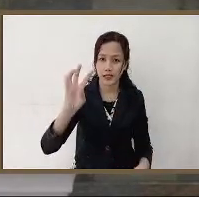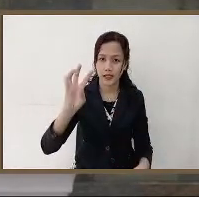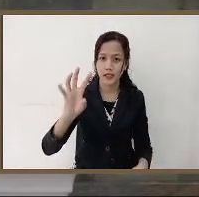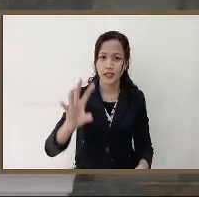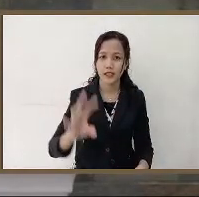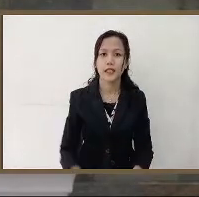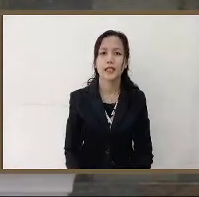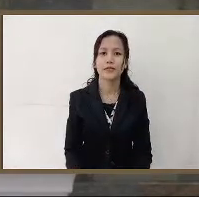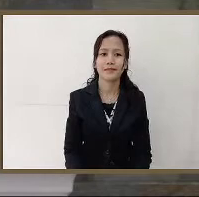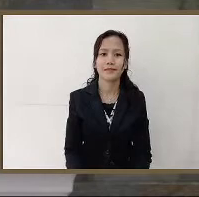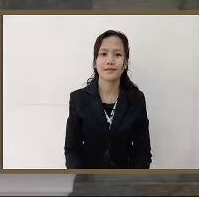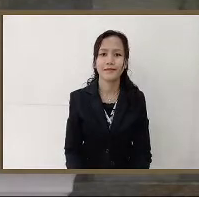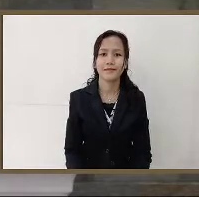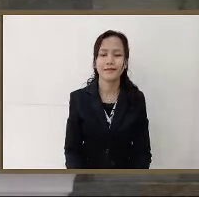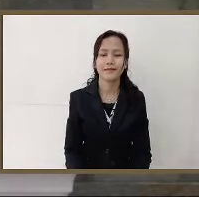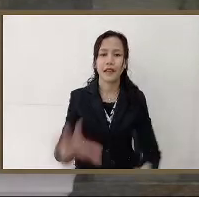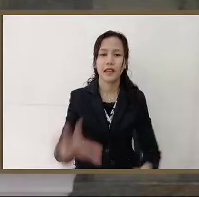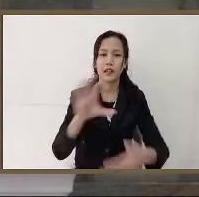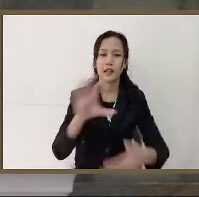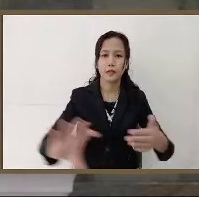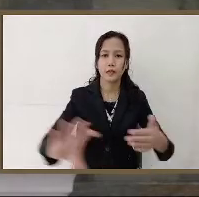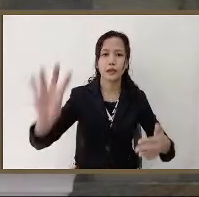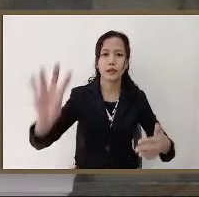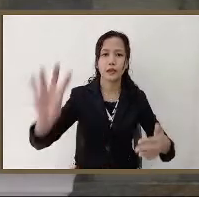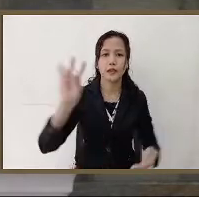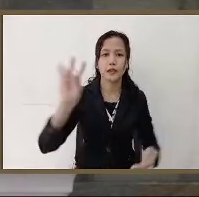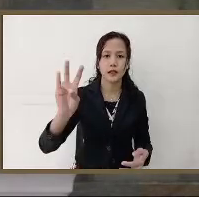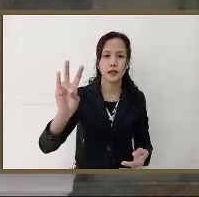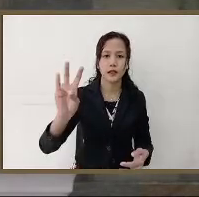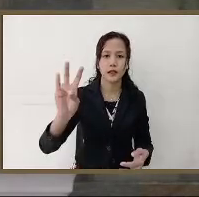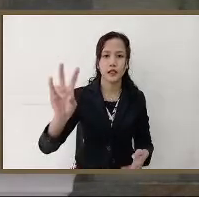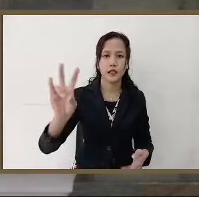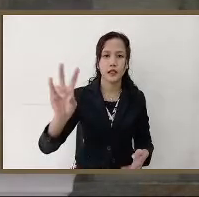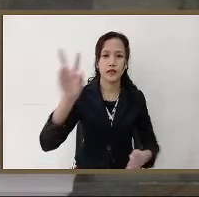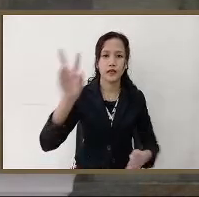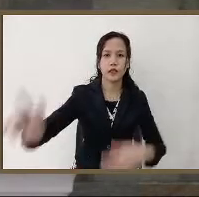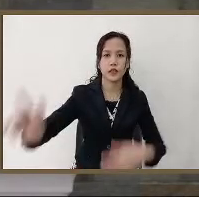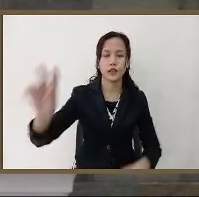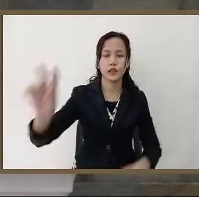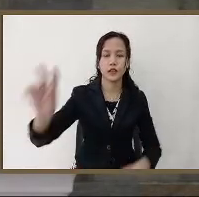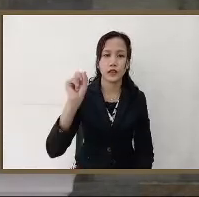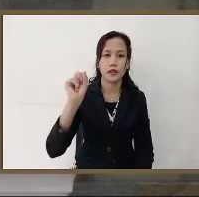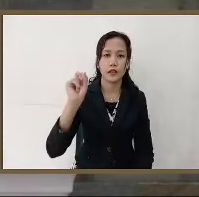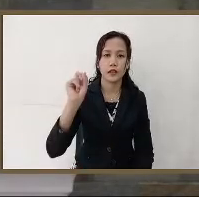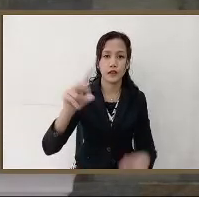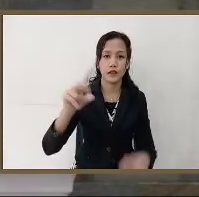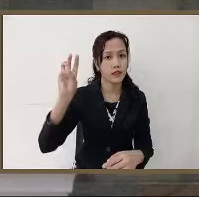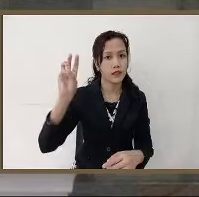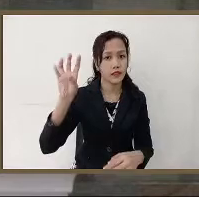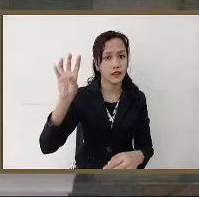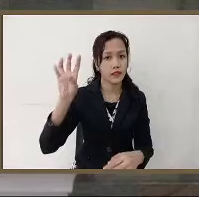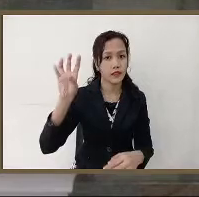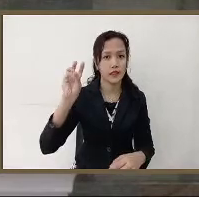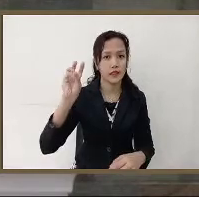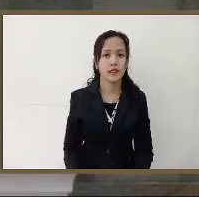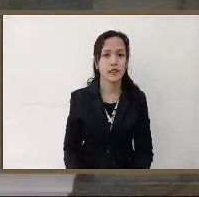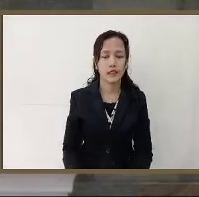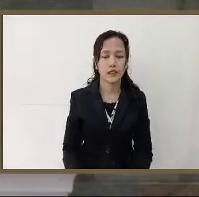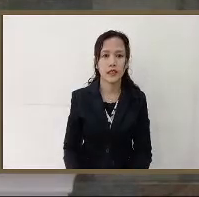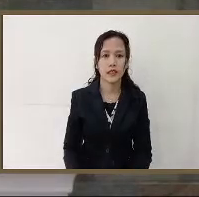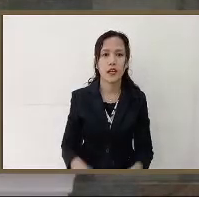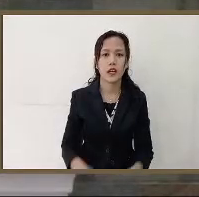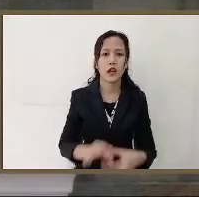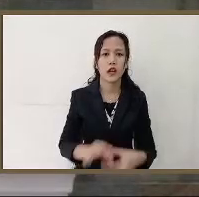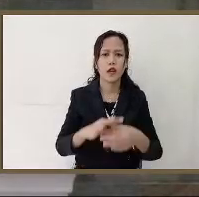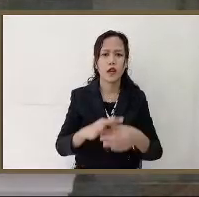Alright? Chapter 7 of 2 Samuel verse 12 to 16. So, kung bakit doon natin makikita,